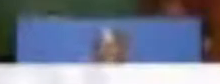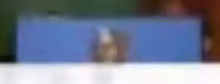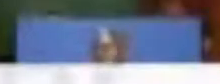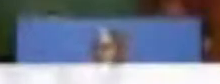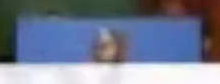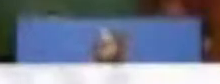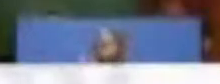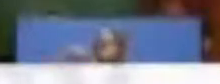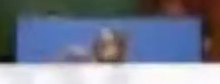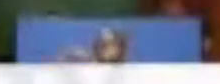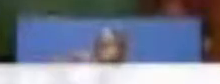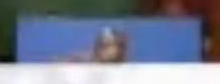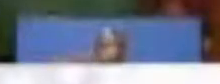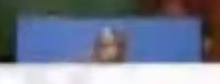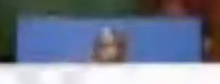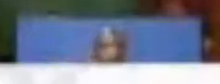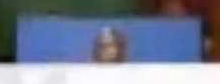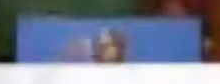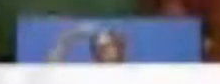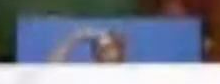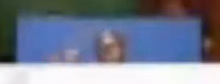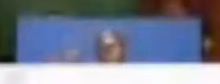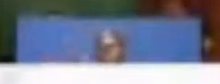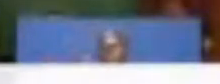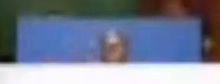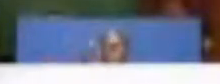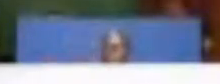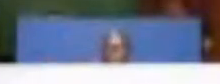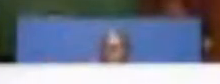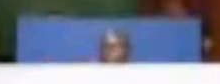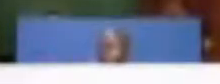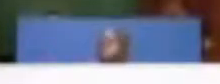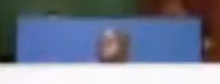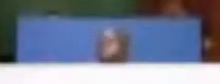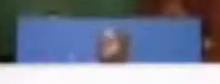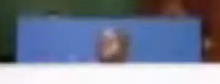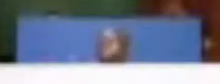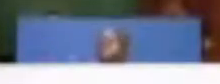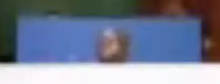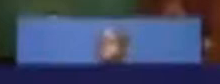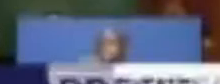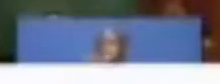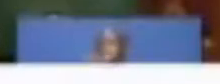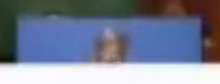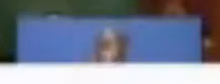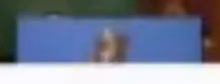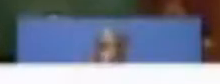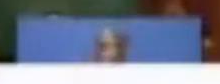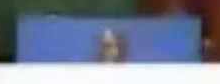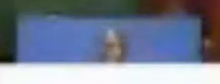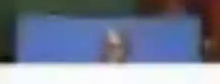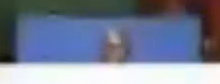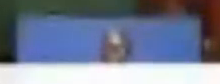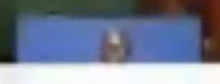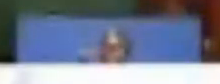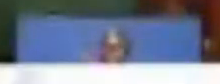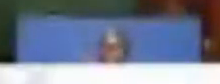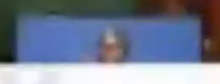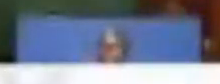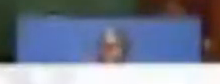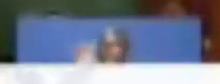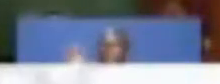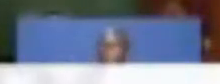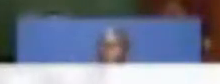Lamu is the only post-colonial seaport in Africa built and financed by an African